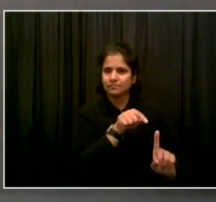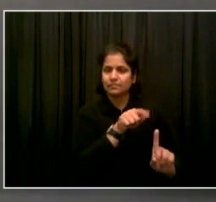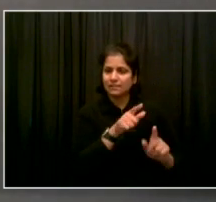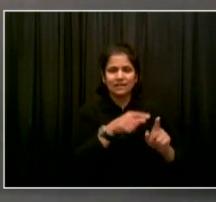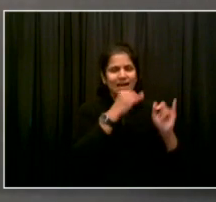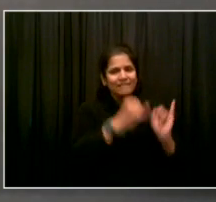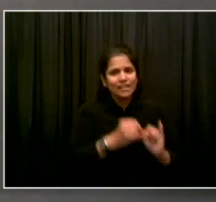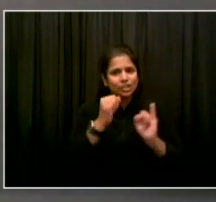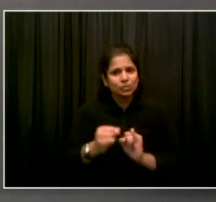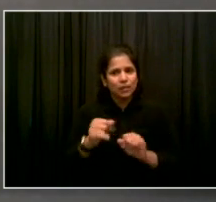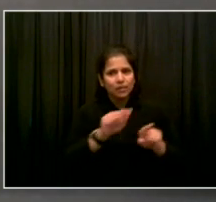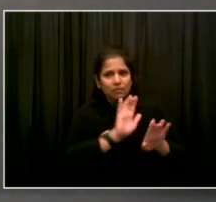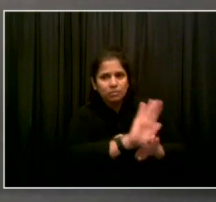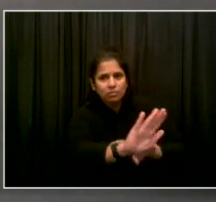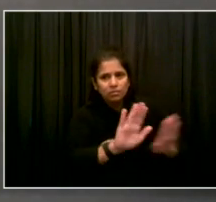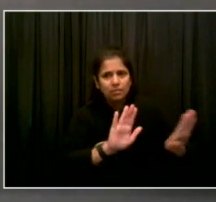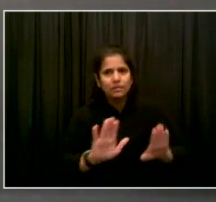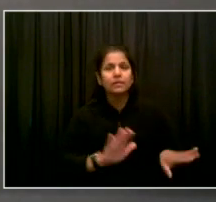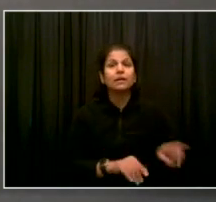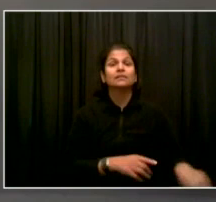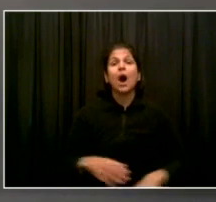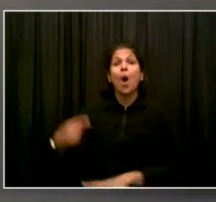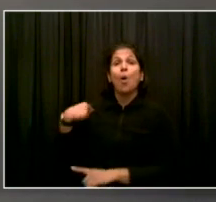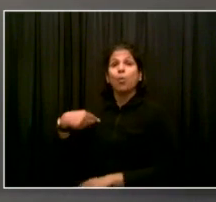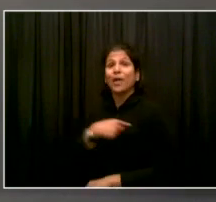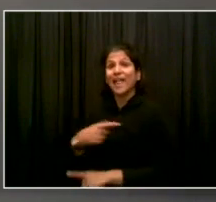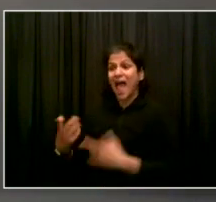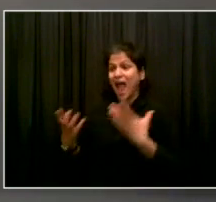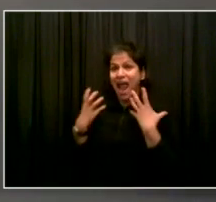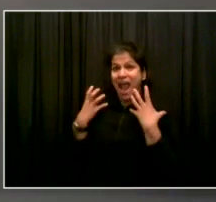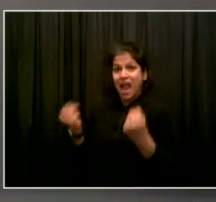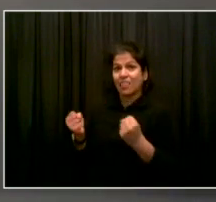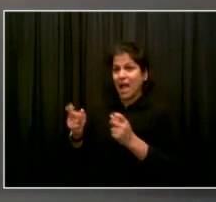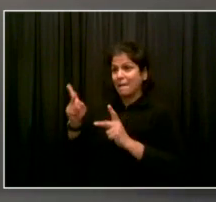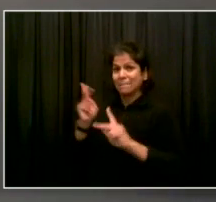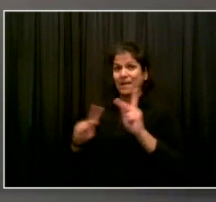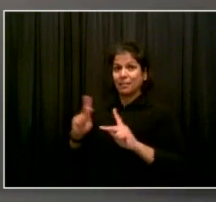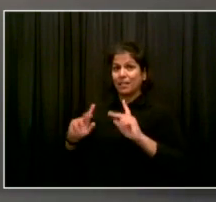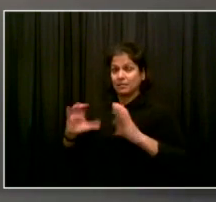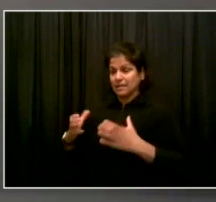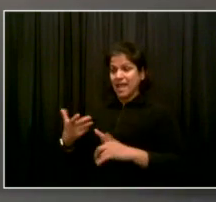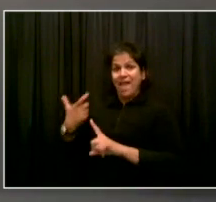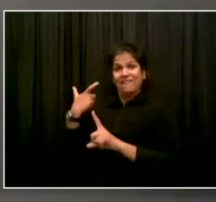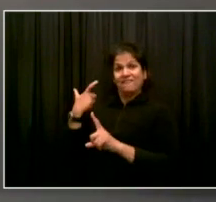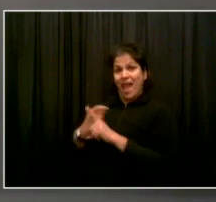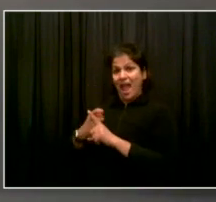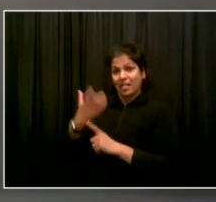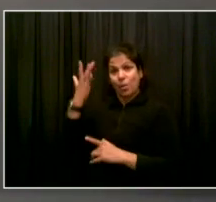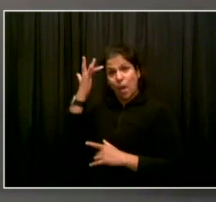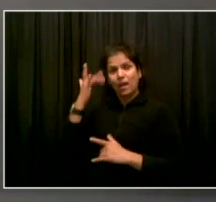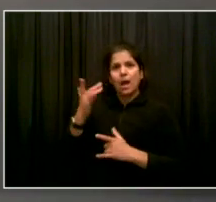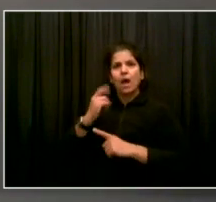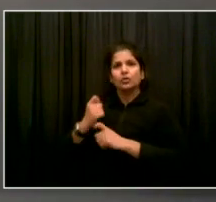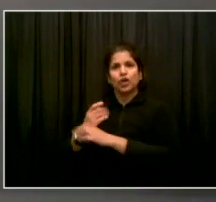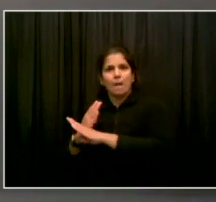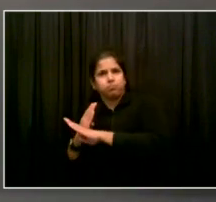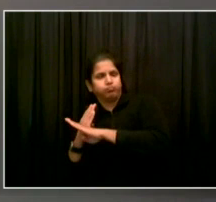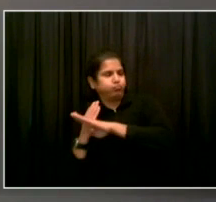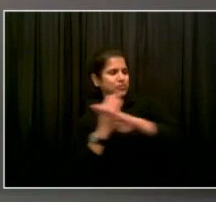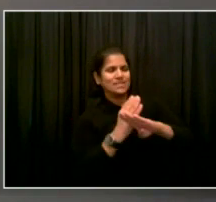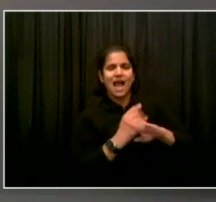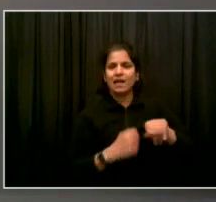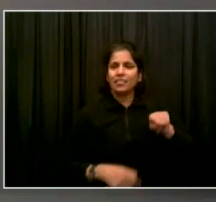getting vaccinated so that we're not exposing them. And it's also why you and Dr. Chotsky put out